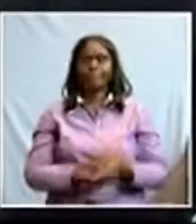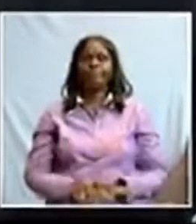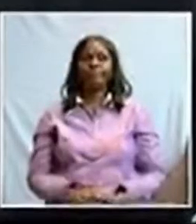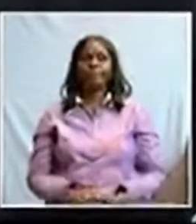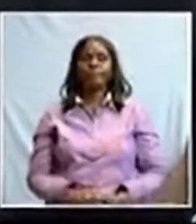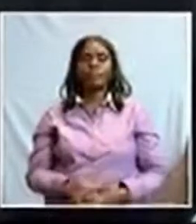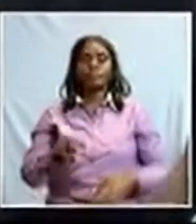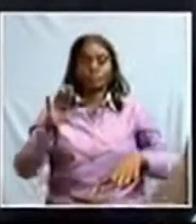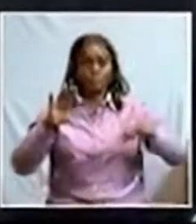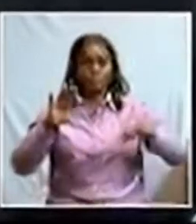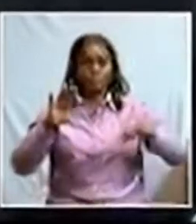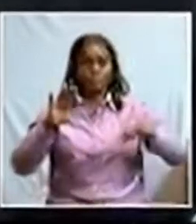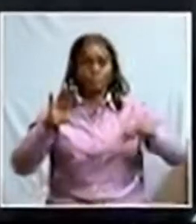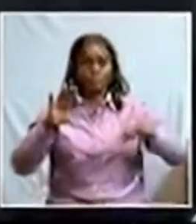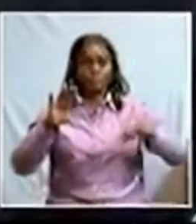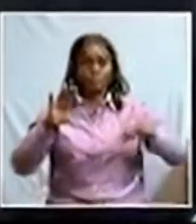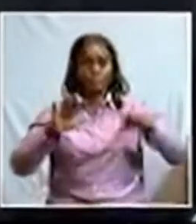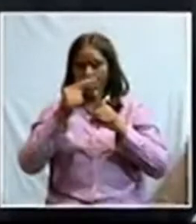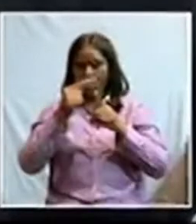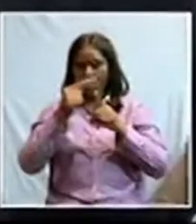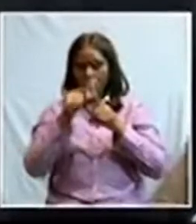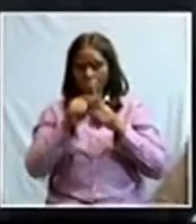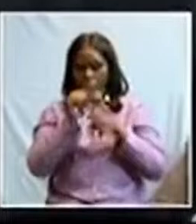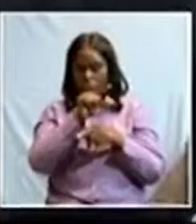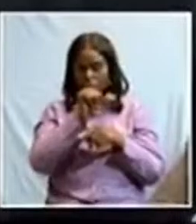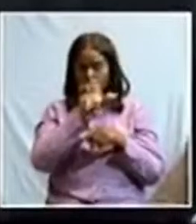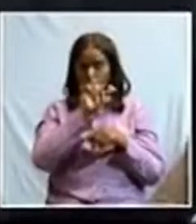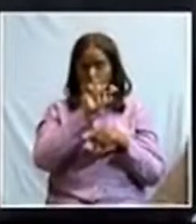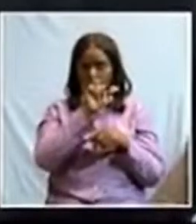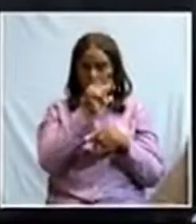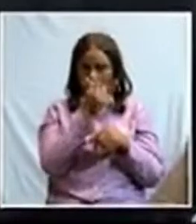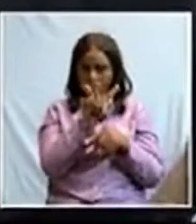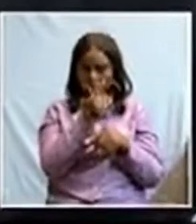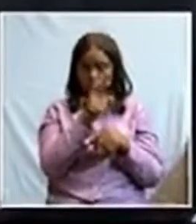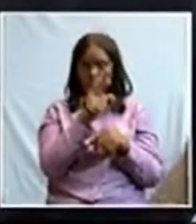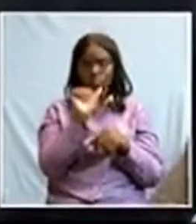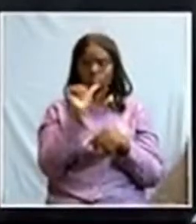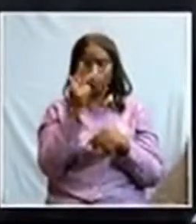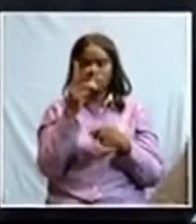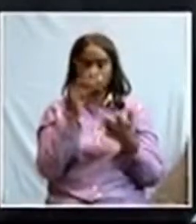So the balance as at 31st of December 2023 is